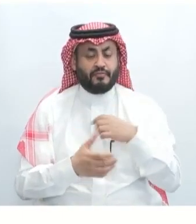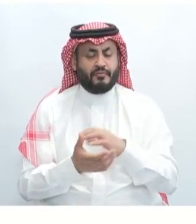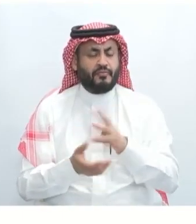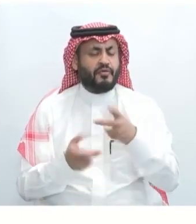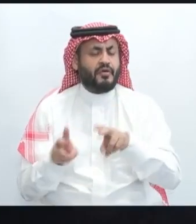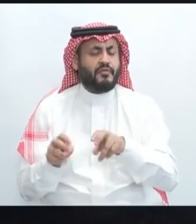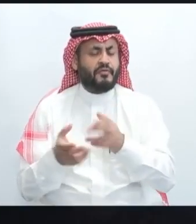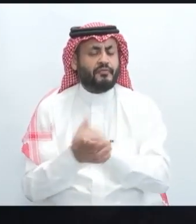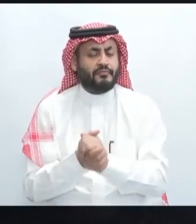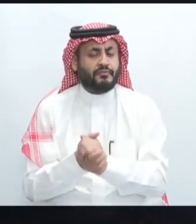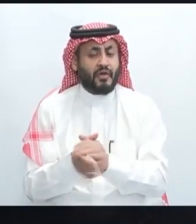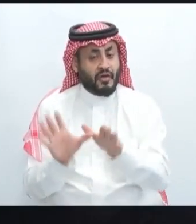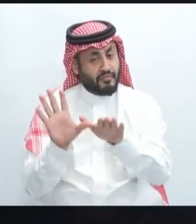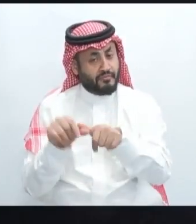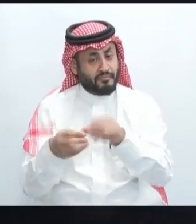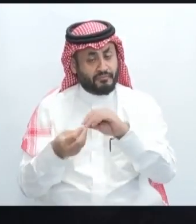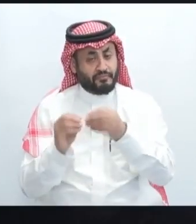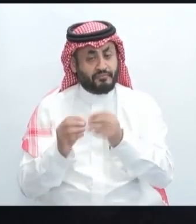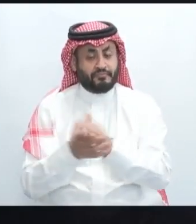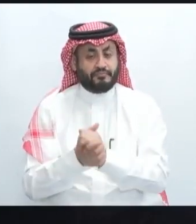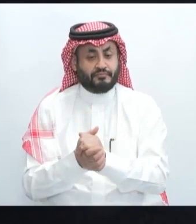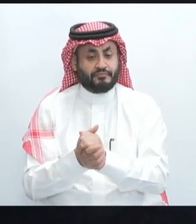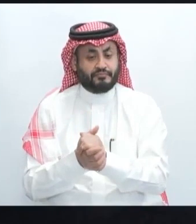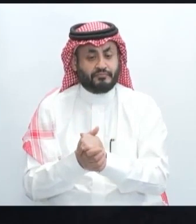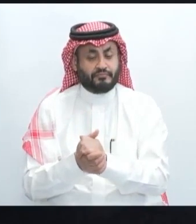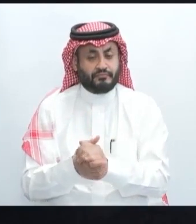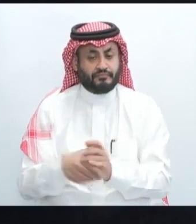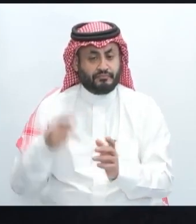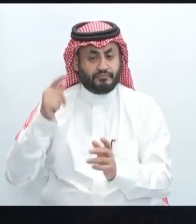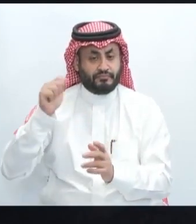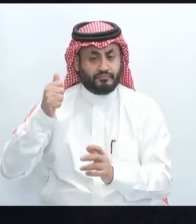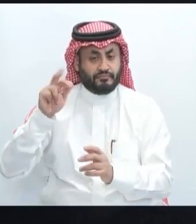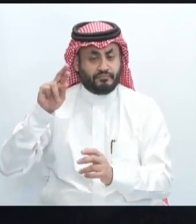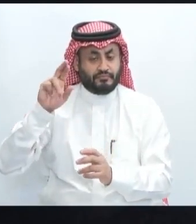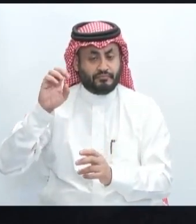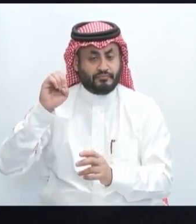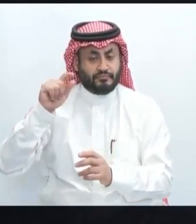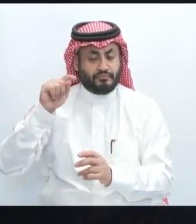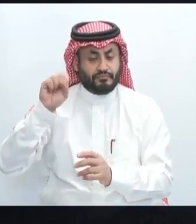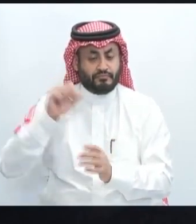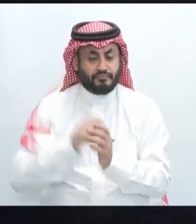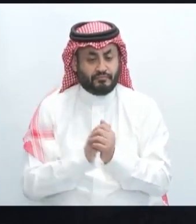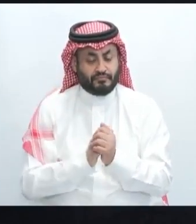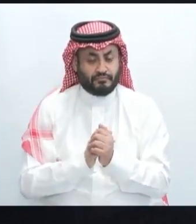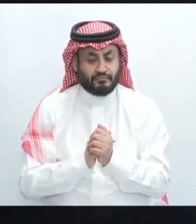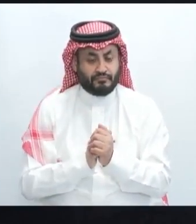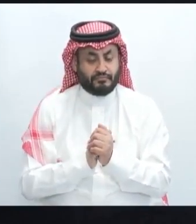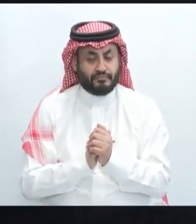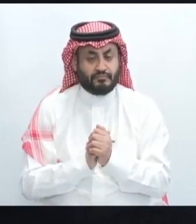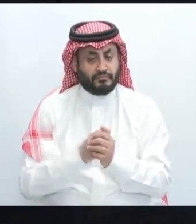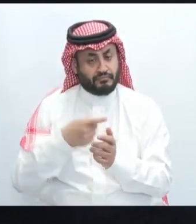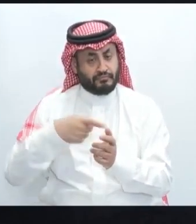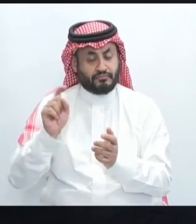animal? Yes, excellent. So they are parrots. Am I right? Yes, you are. You're